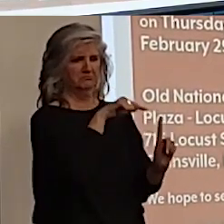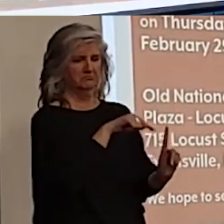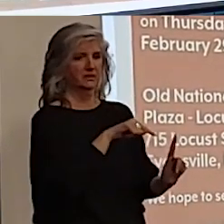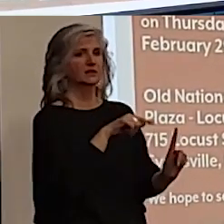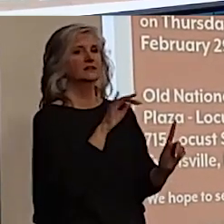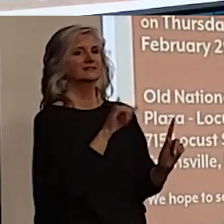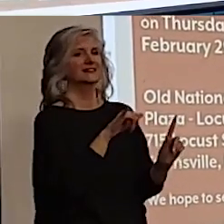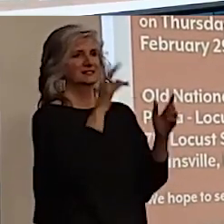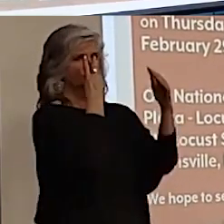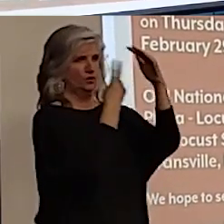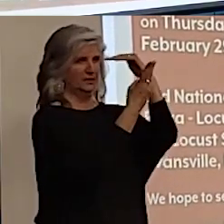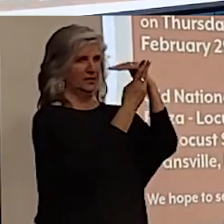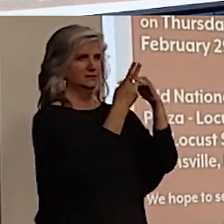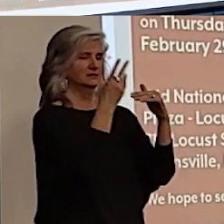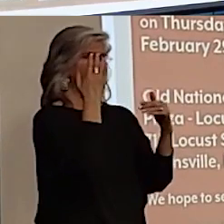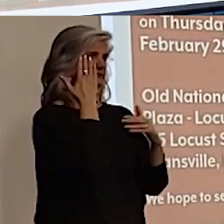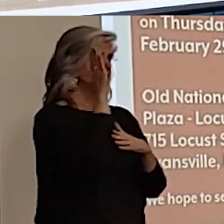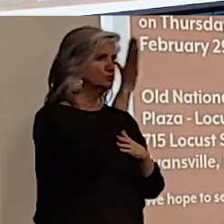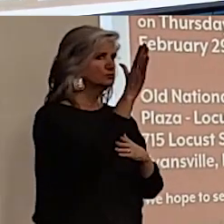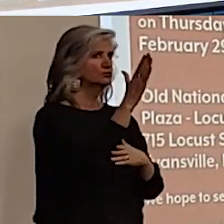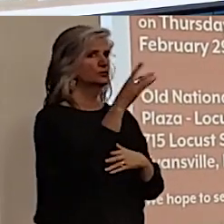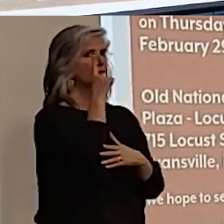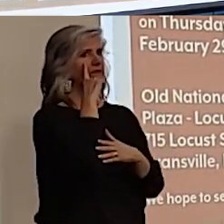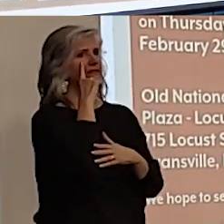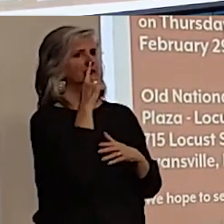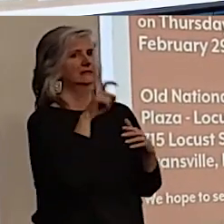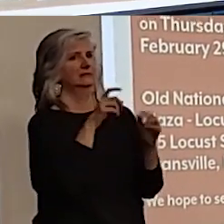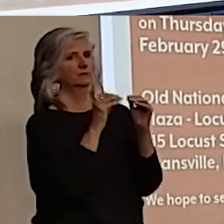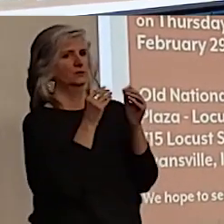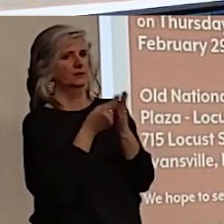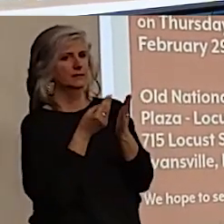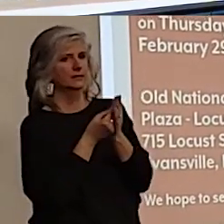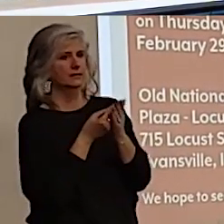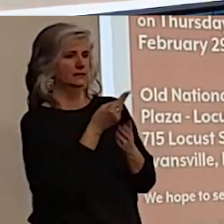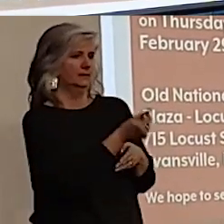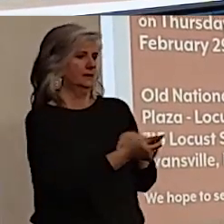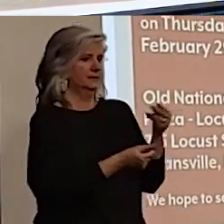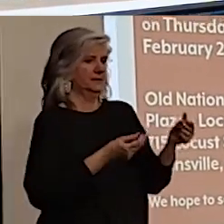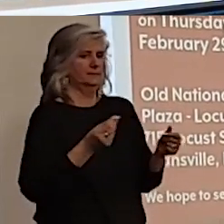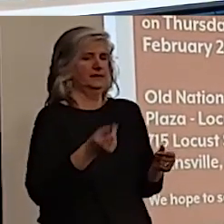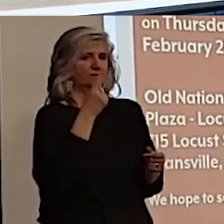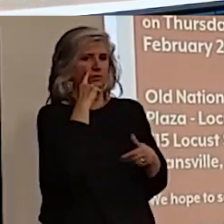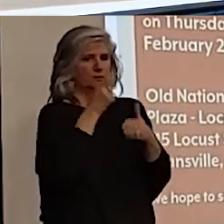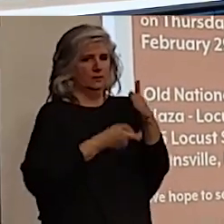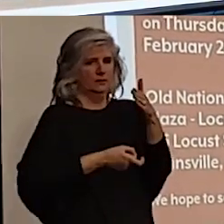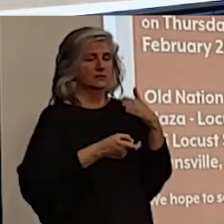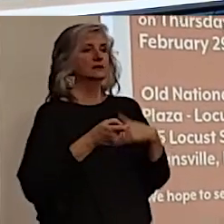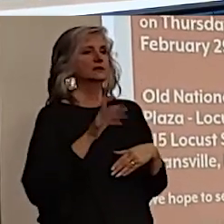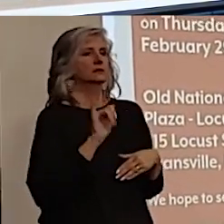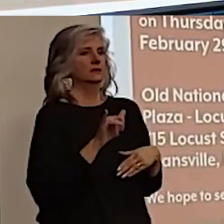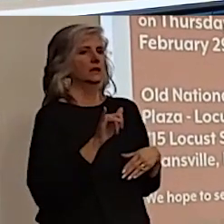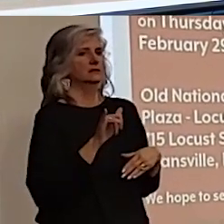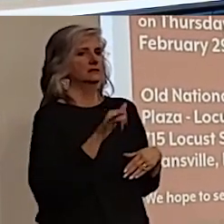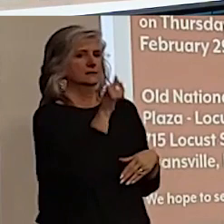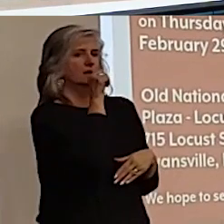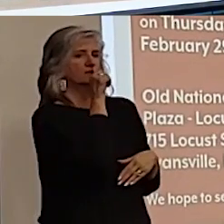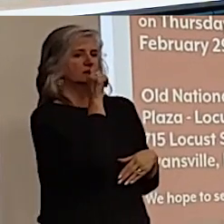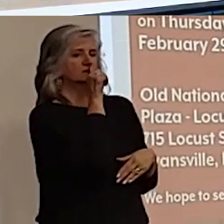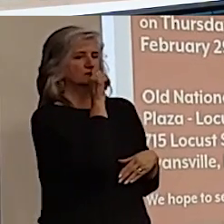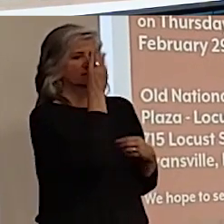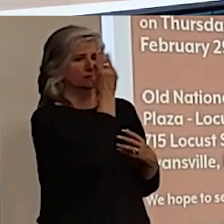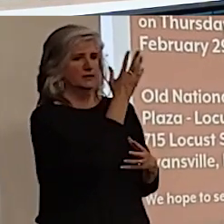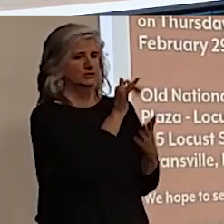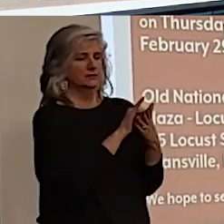forecast of the future and why we're thinking we need more money to pay for those future costs. There is some confidential information that's